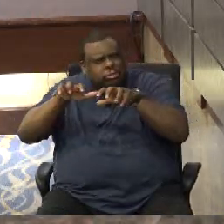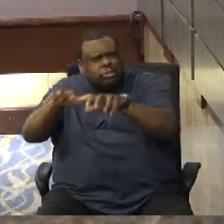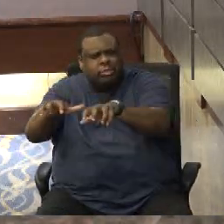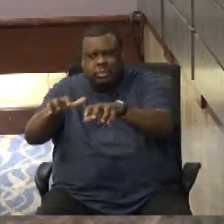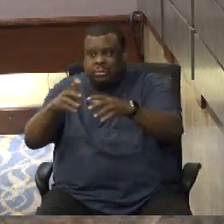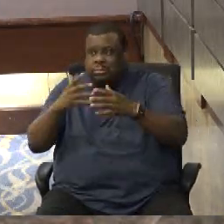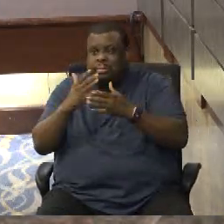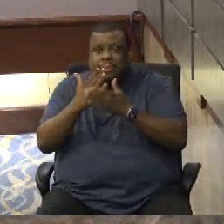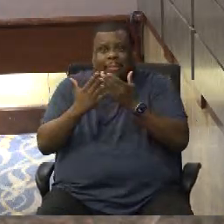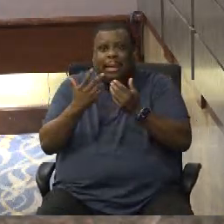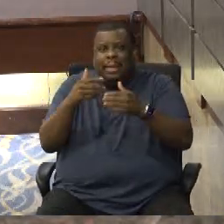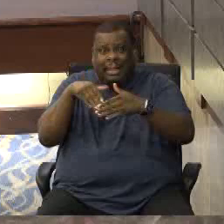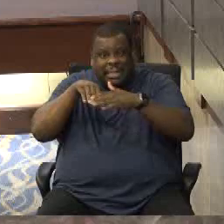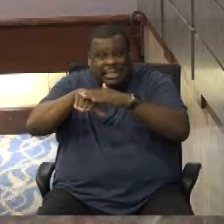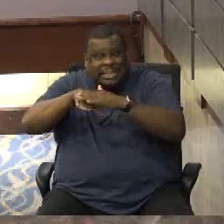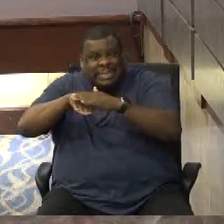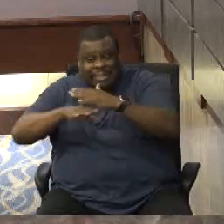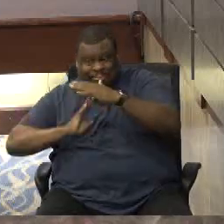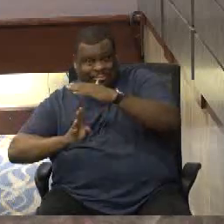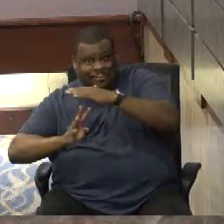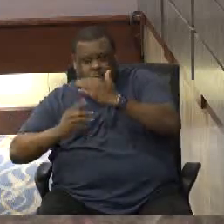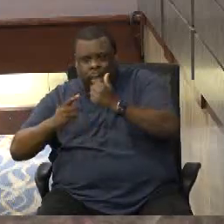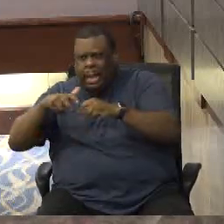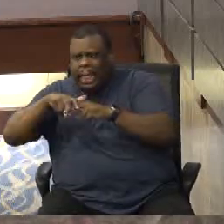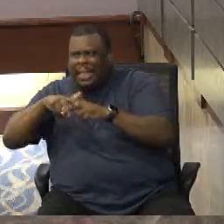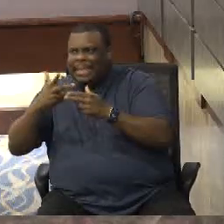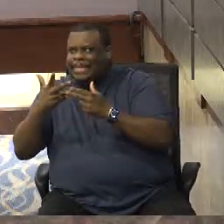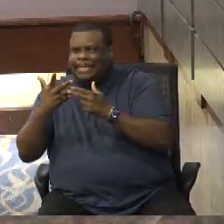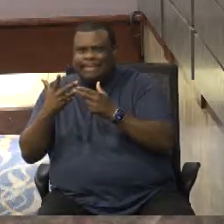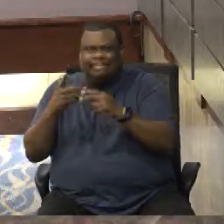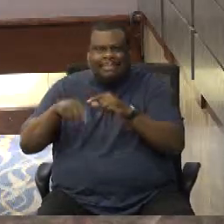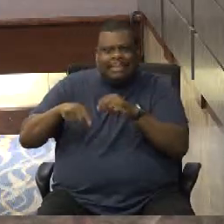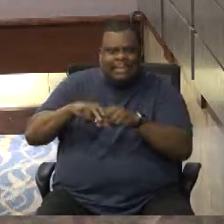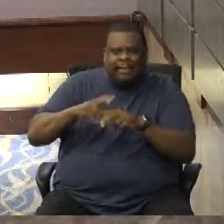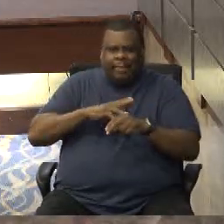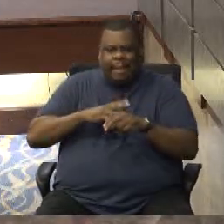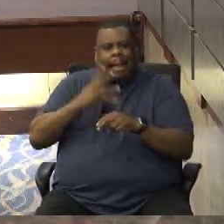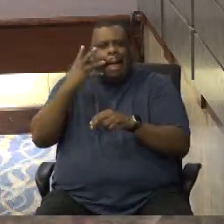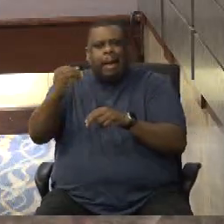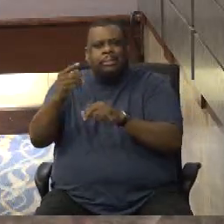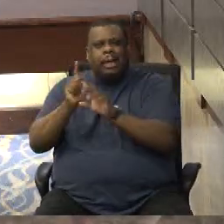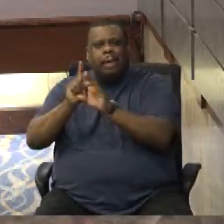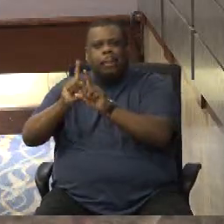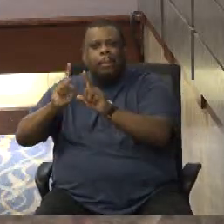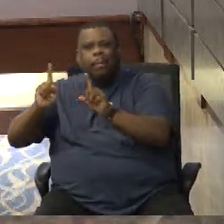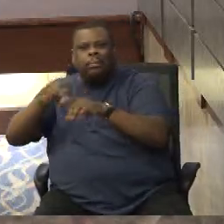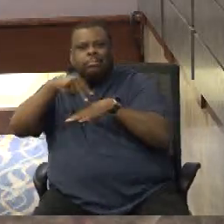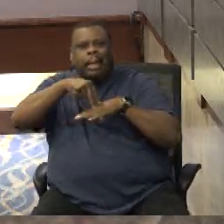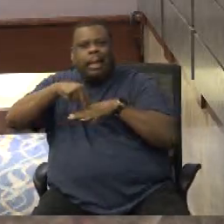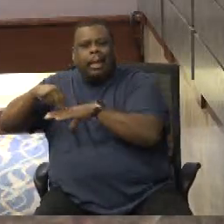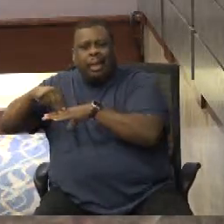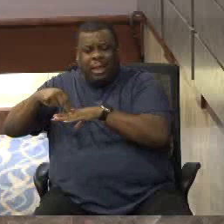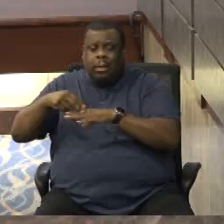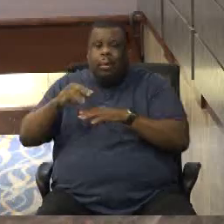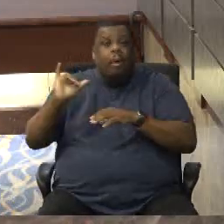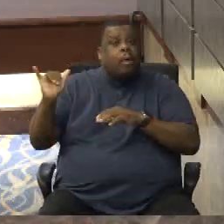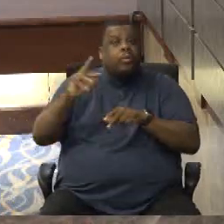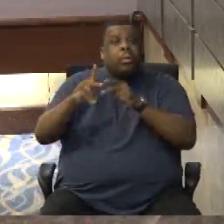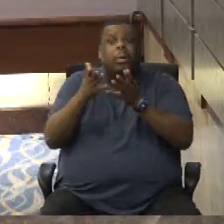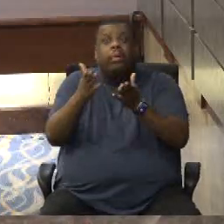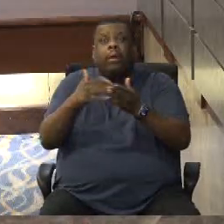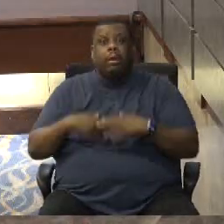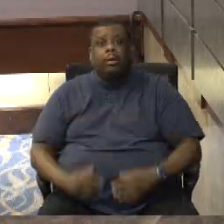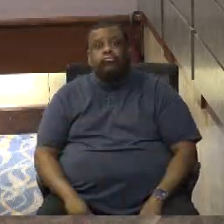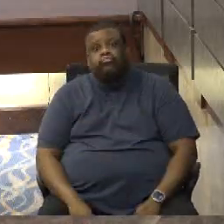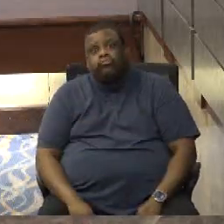enough places for people to sit, so they all stood outside. But there were so many people that were so emotional that day when they saw